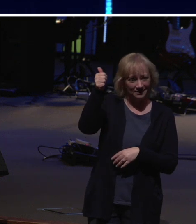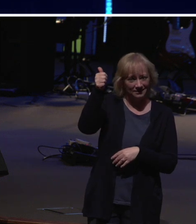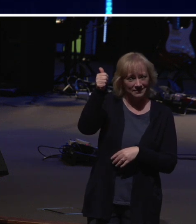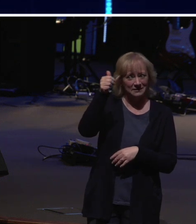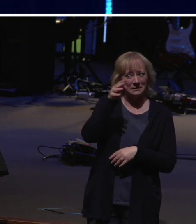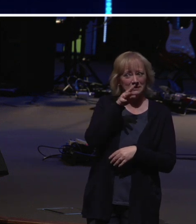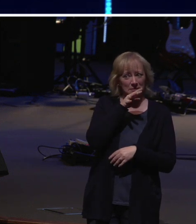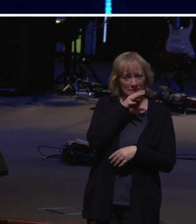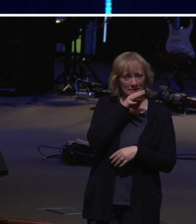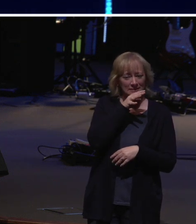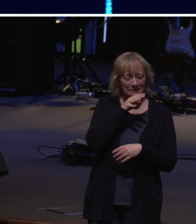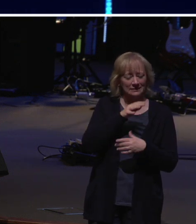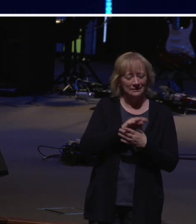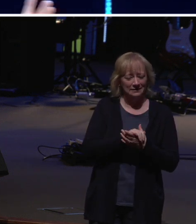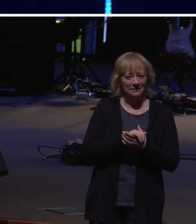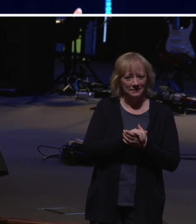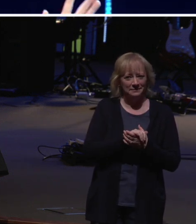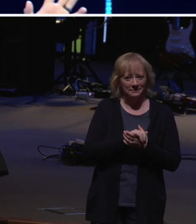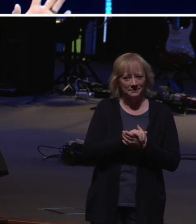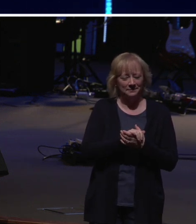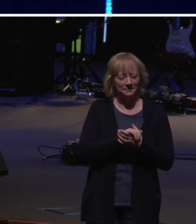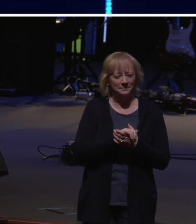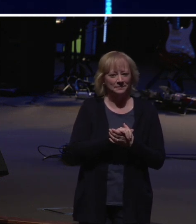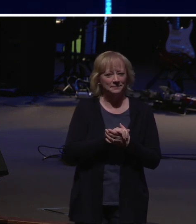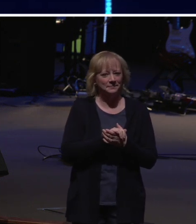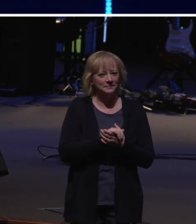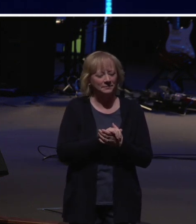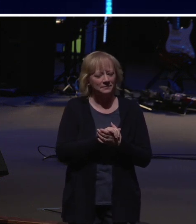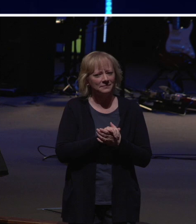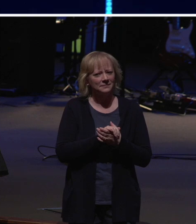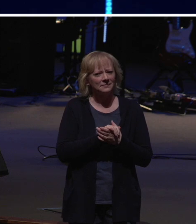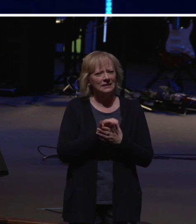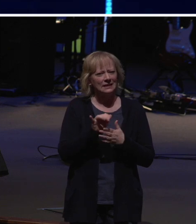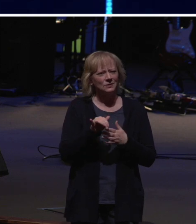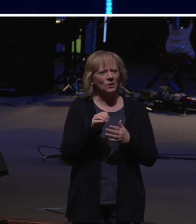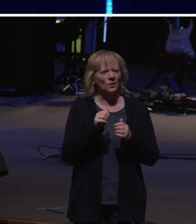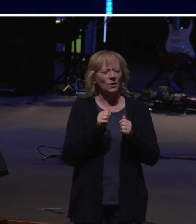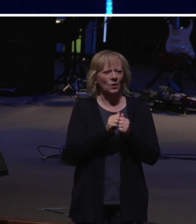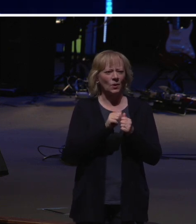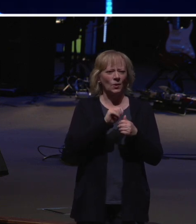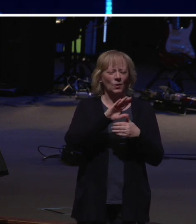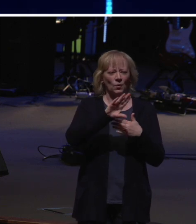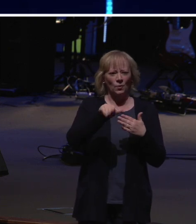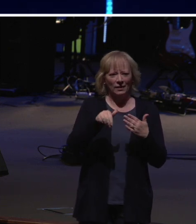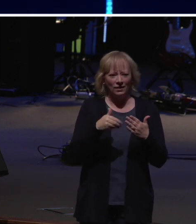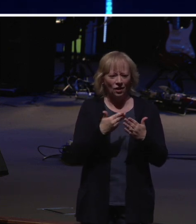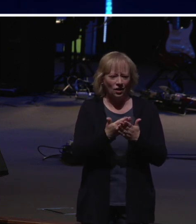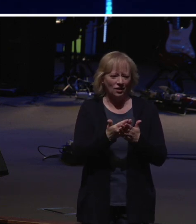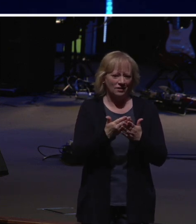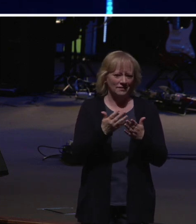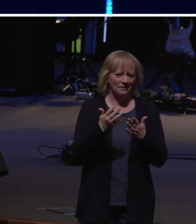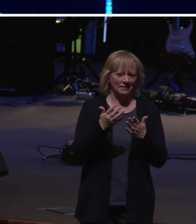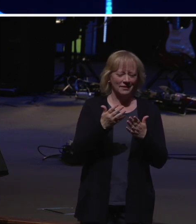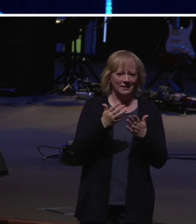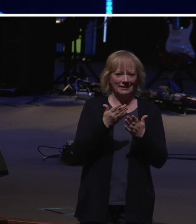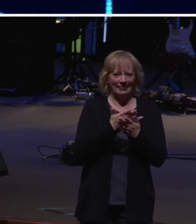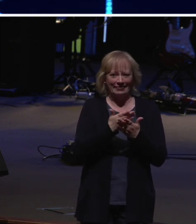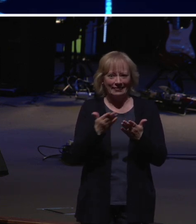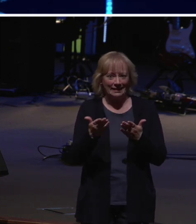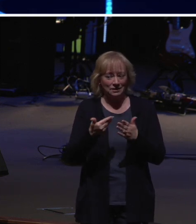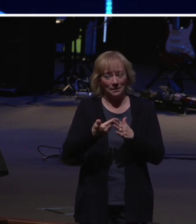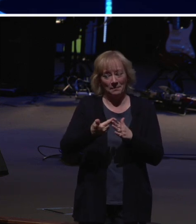it. Which, to put it lightly, I mean, with all the fanfare that preceded it,